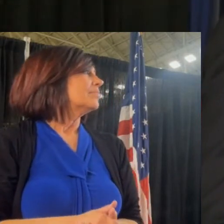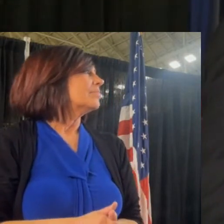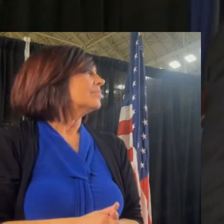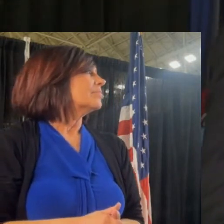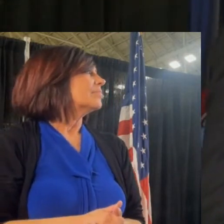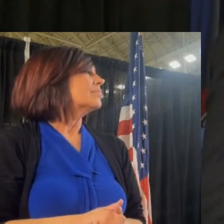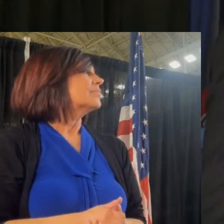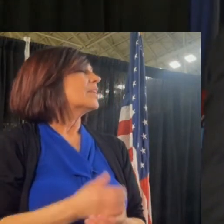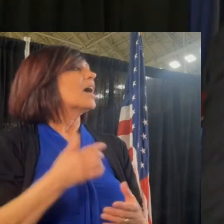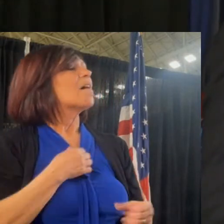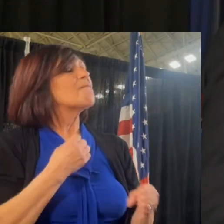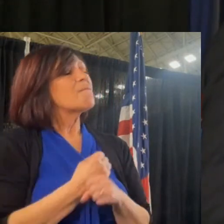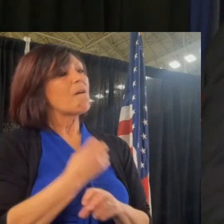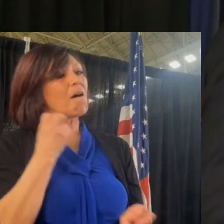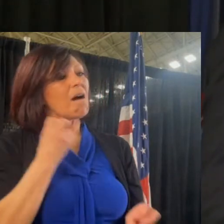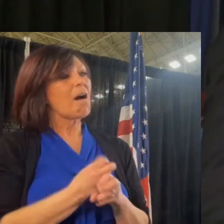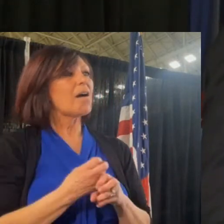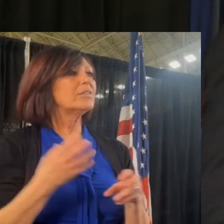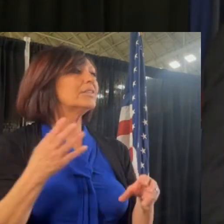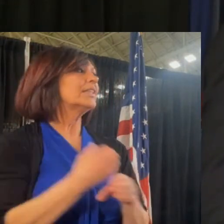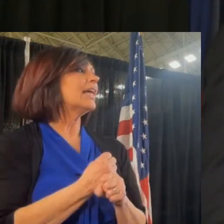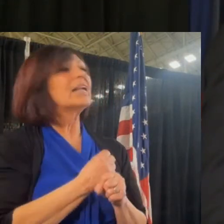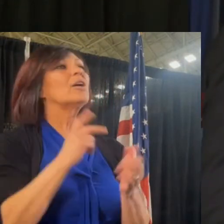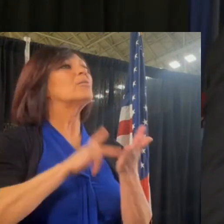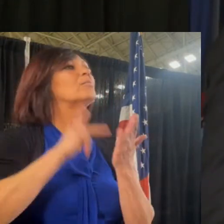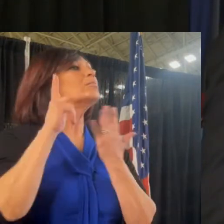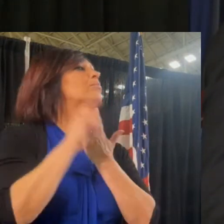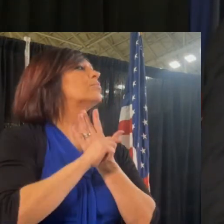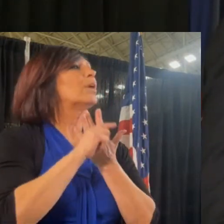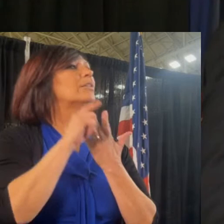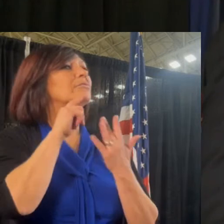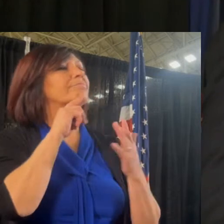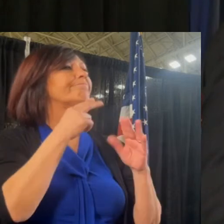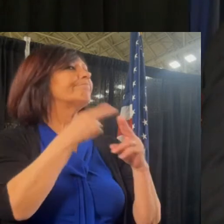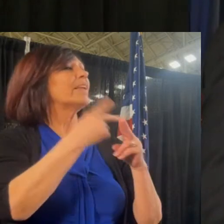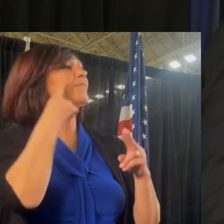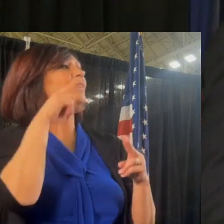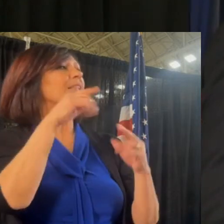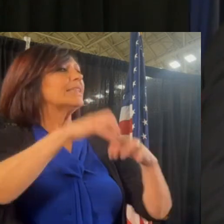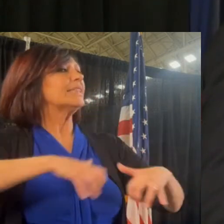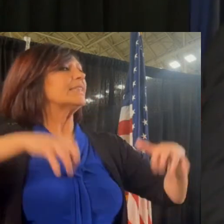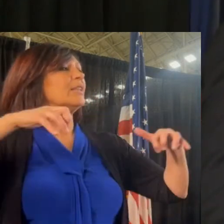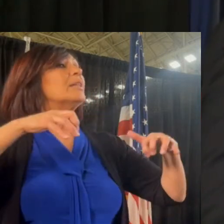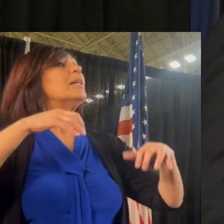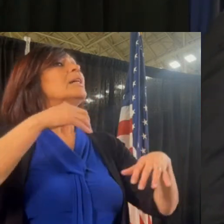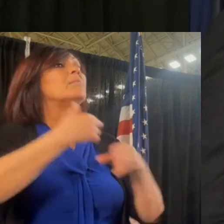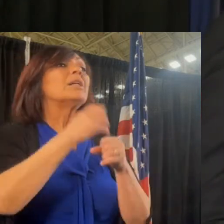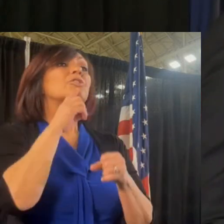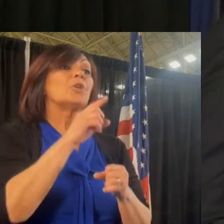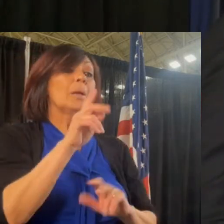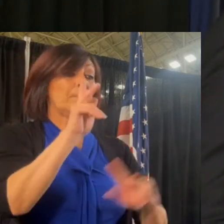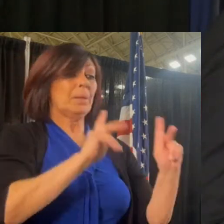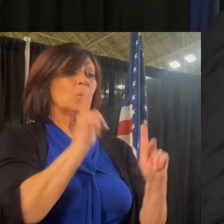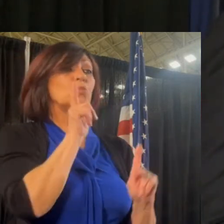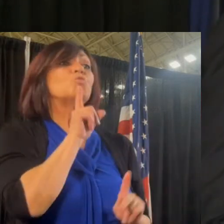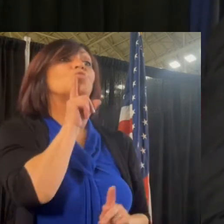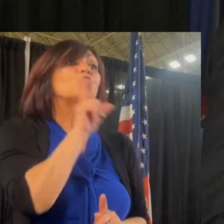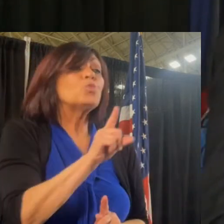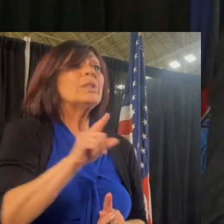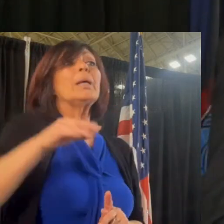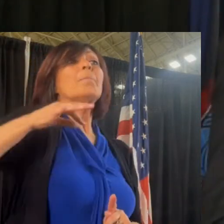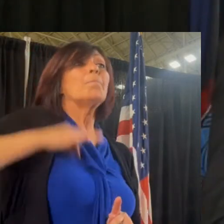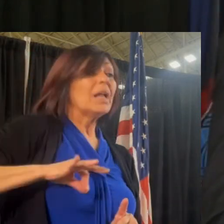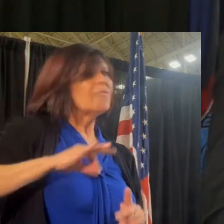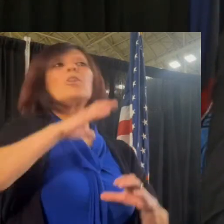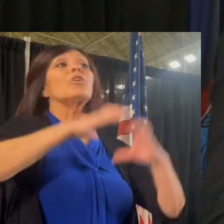I also fought hard to get a project labor agreement for the new stadium. This will ensure the people who truly benefit from the construction of